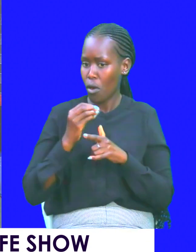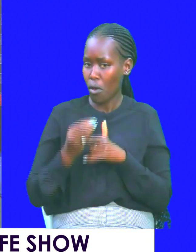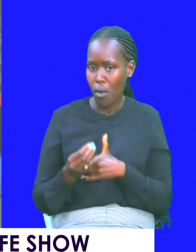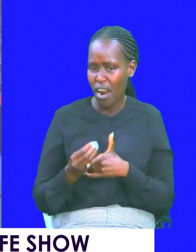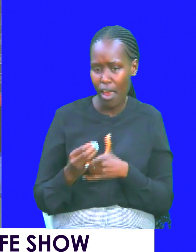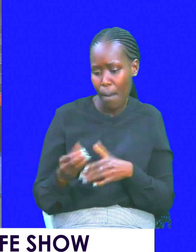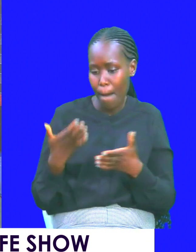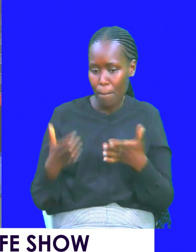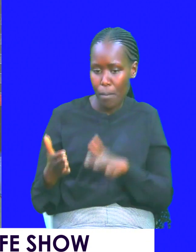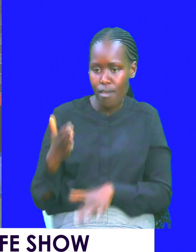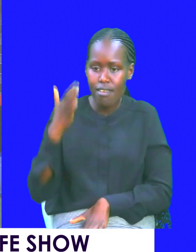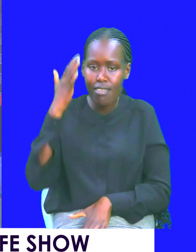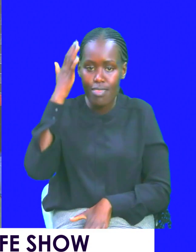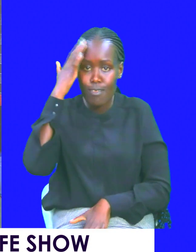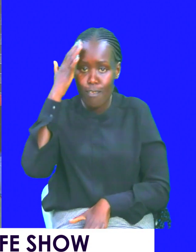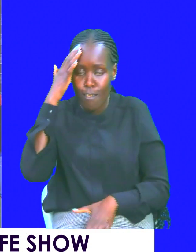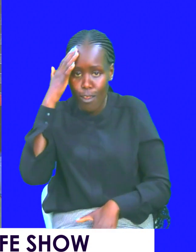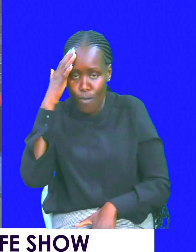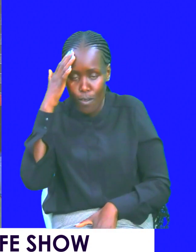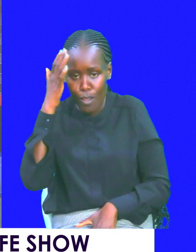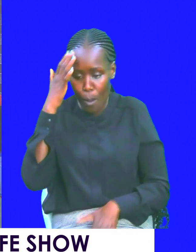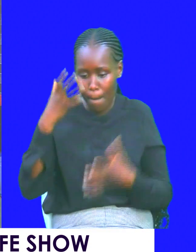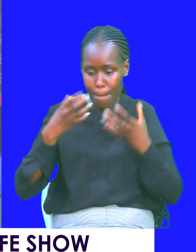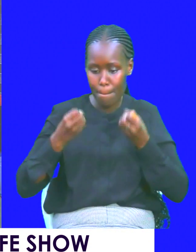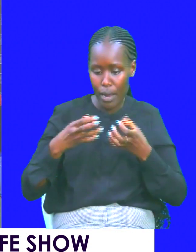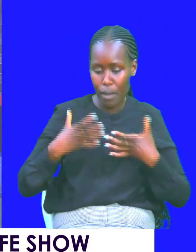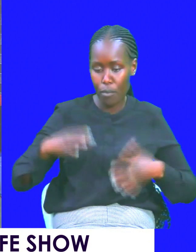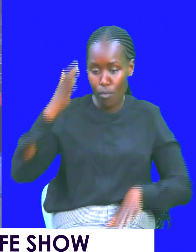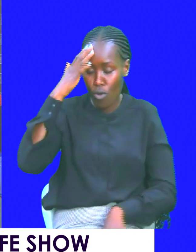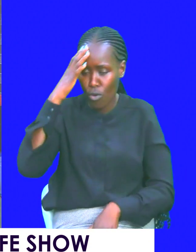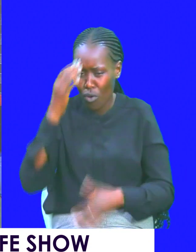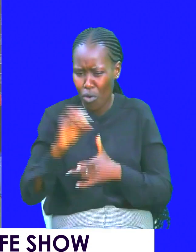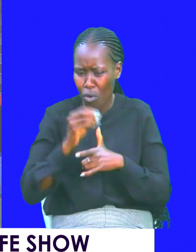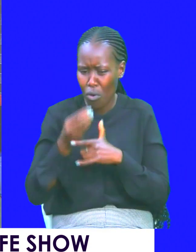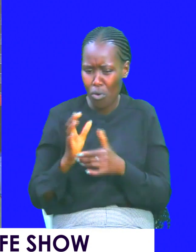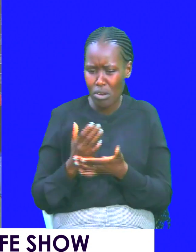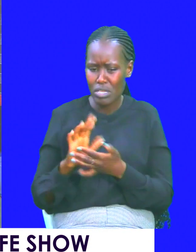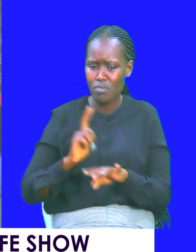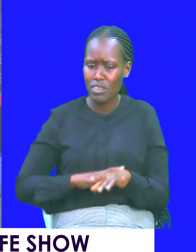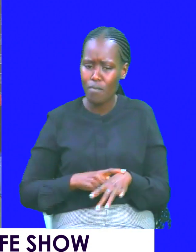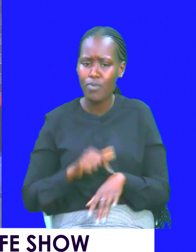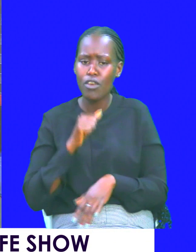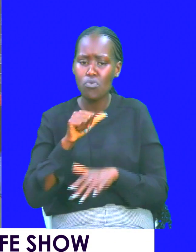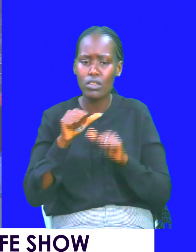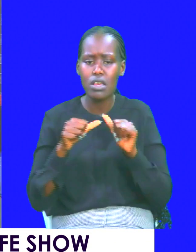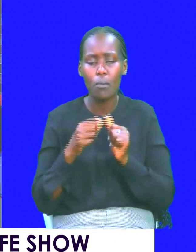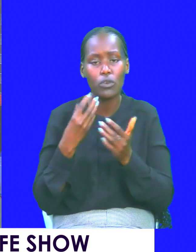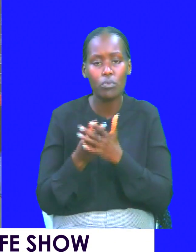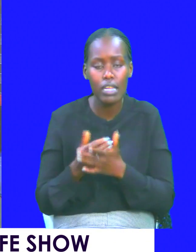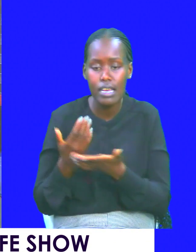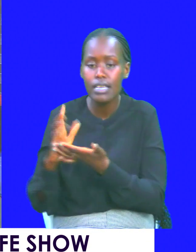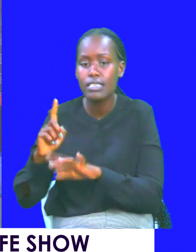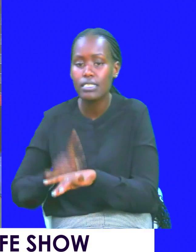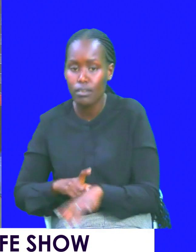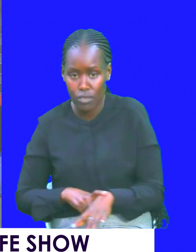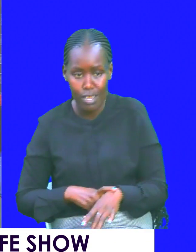popular. Or sometimes it's not just money or popularity. Sometimes it is on